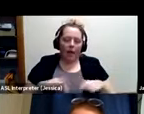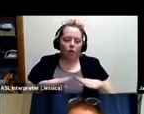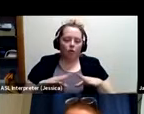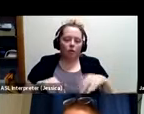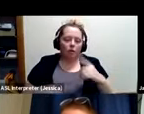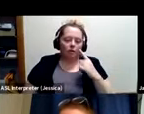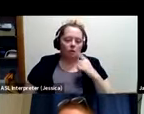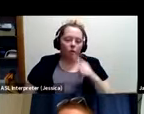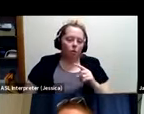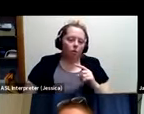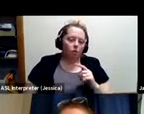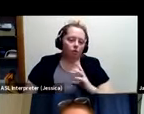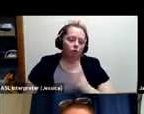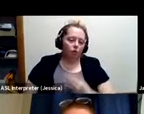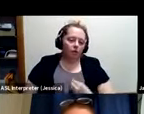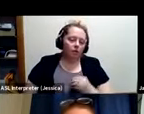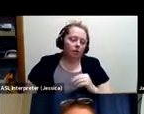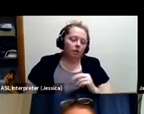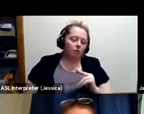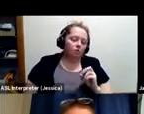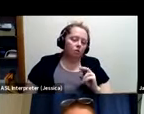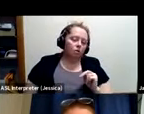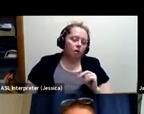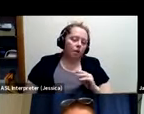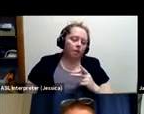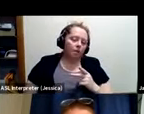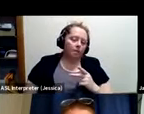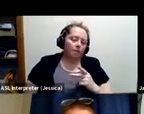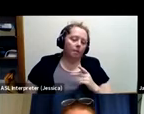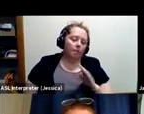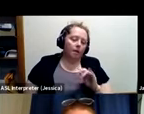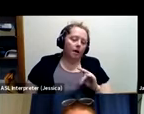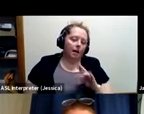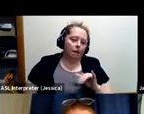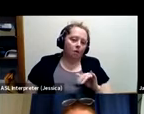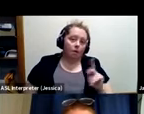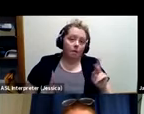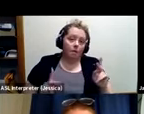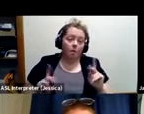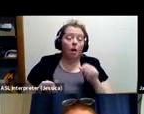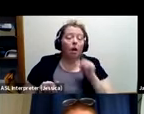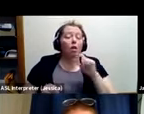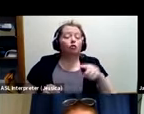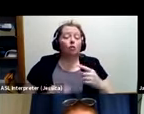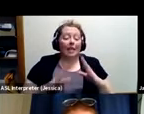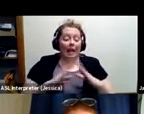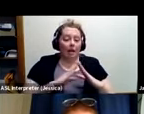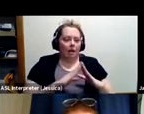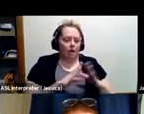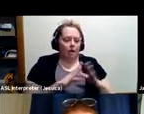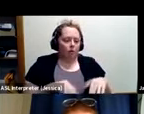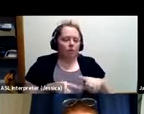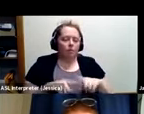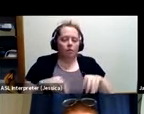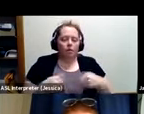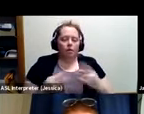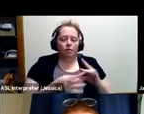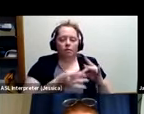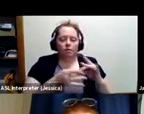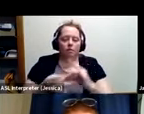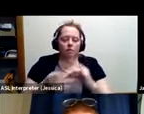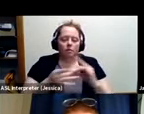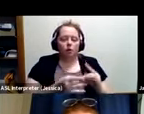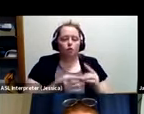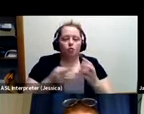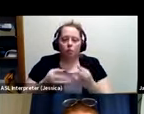housing with programming, not just putting trans and non-binary folk in a house, but actually allowing them to